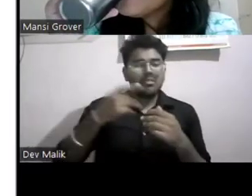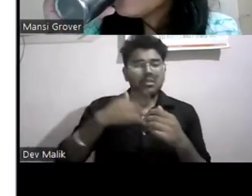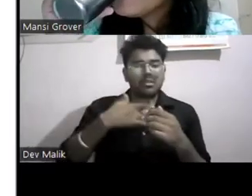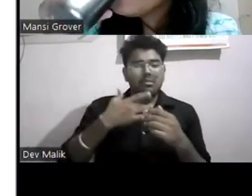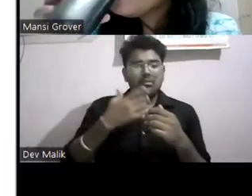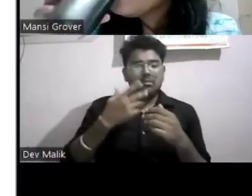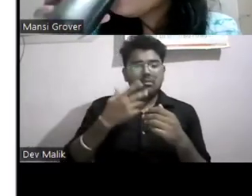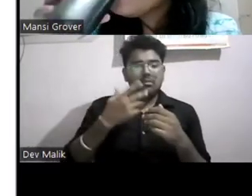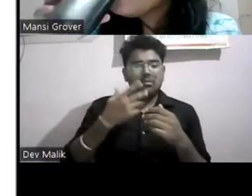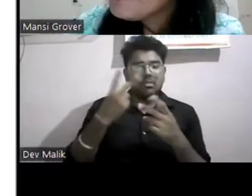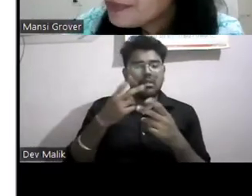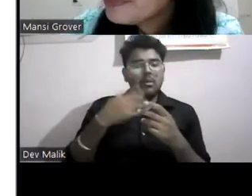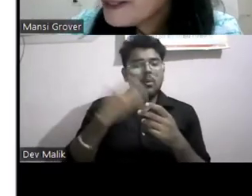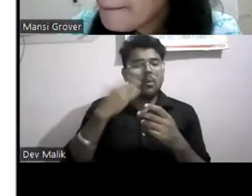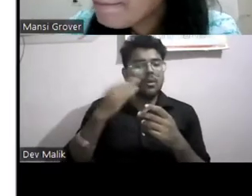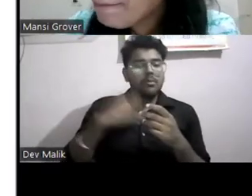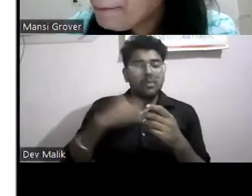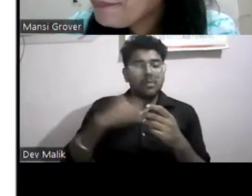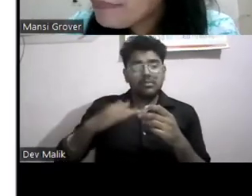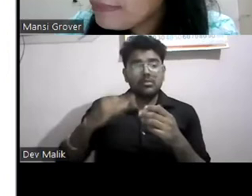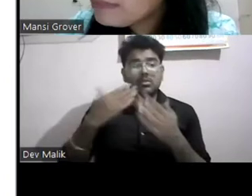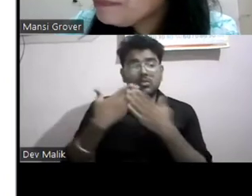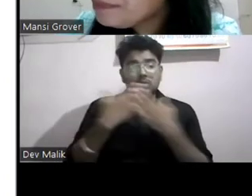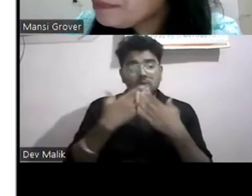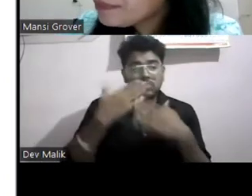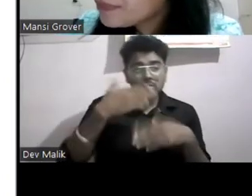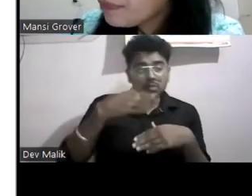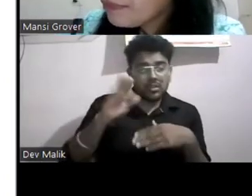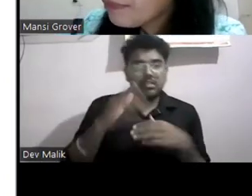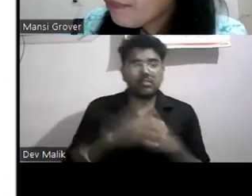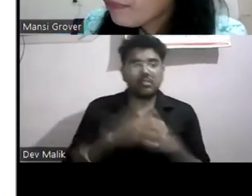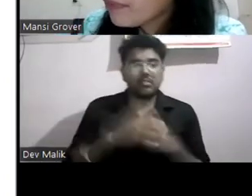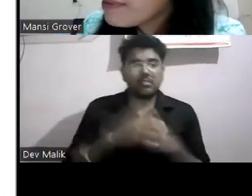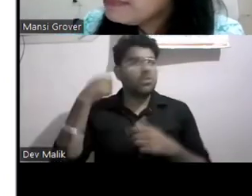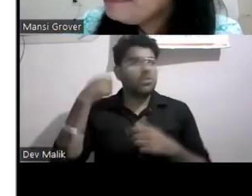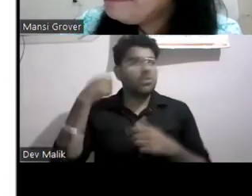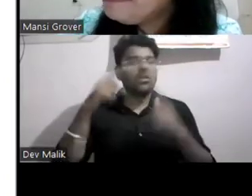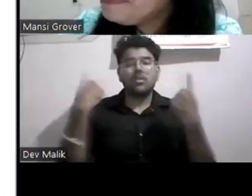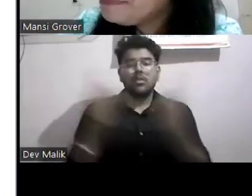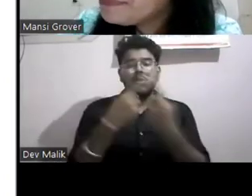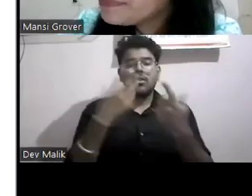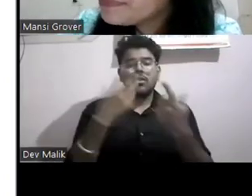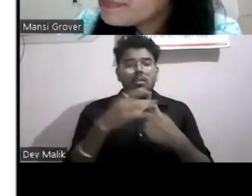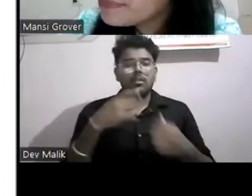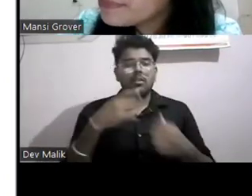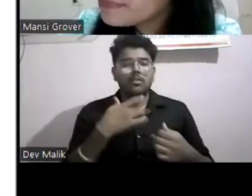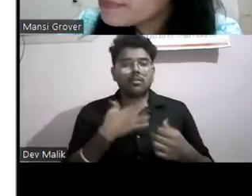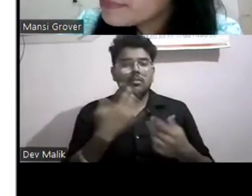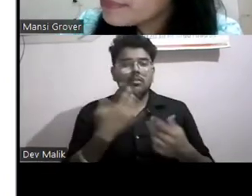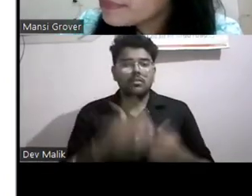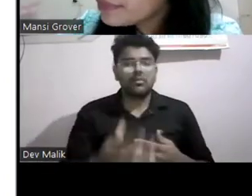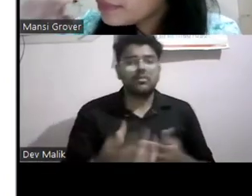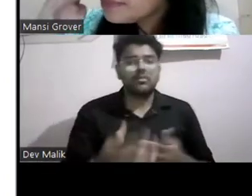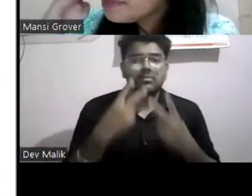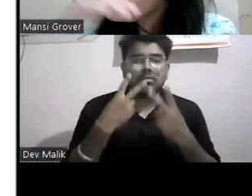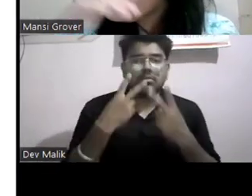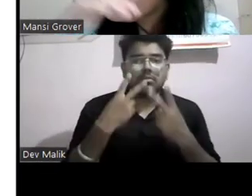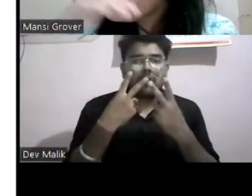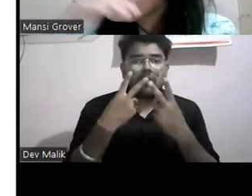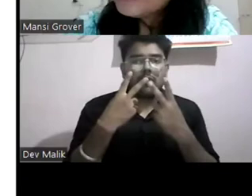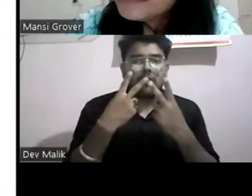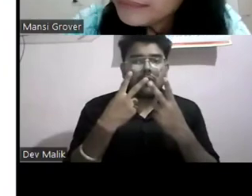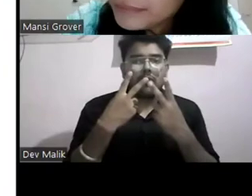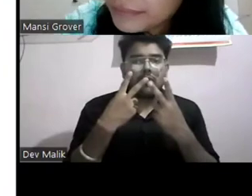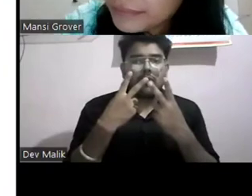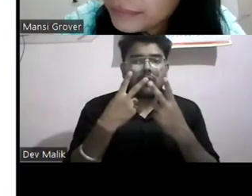us to see Tare Zameen Par in the theaters, and the immediate reaction when we came back was, agar aise bacche